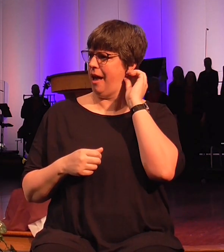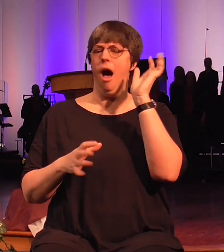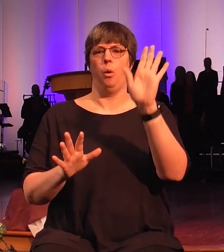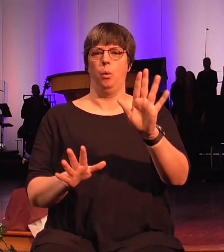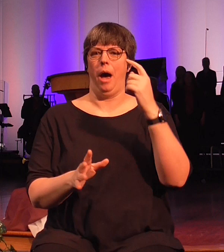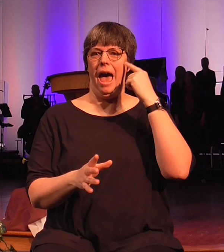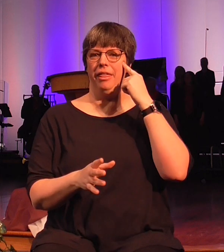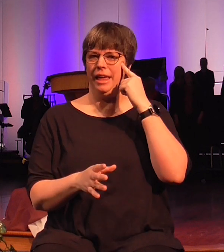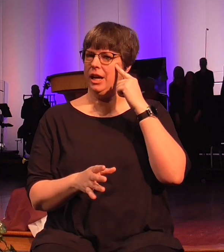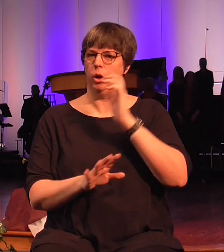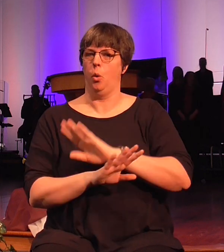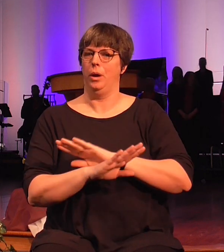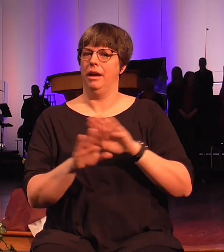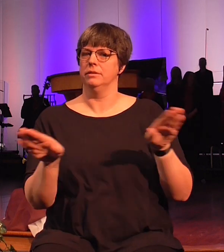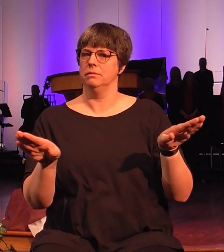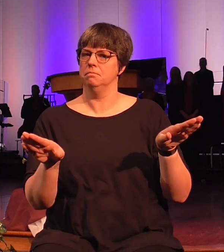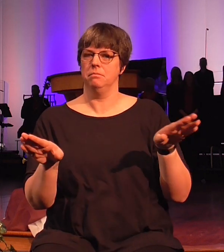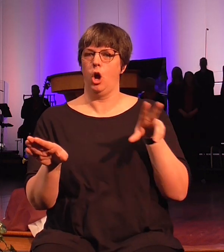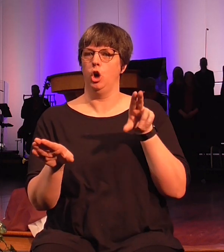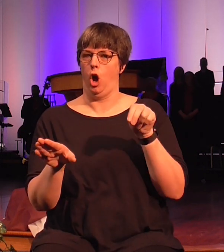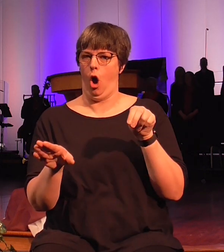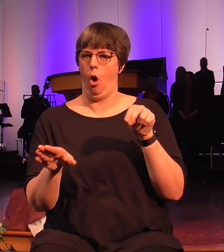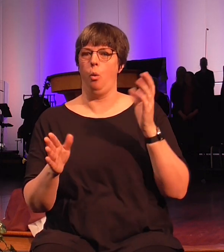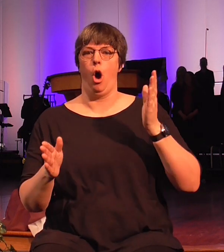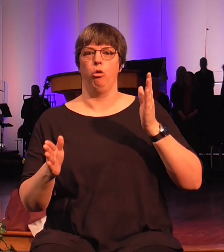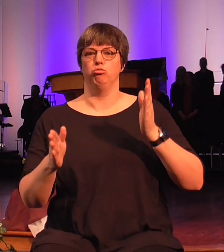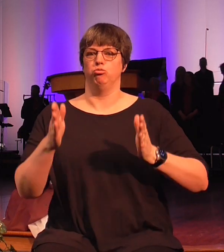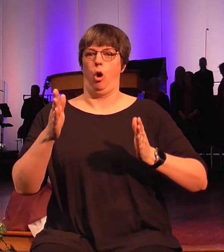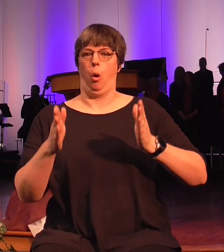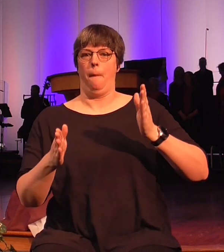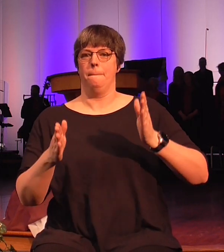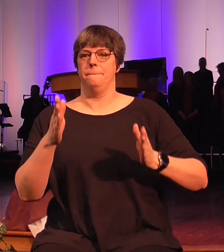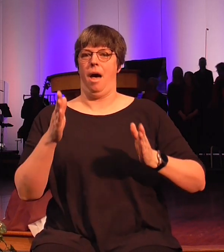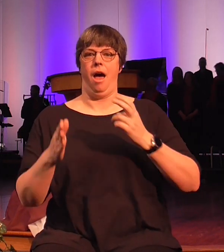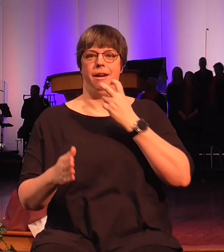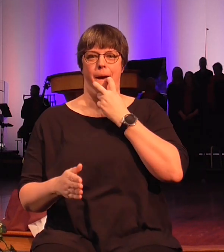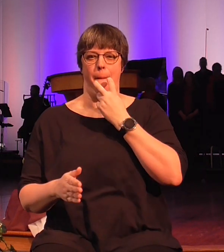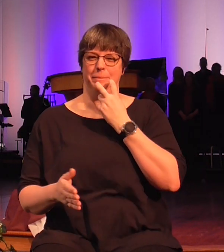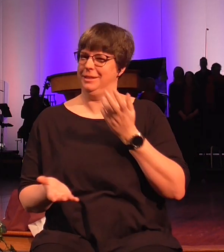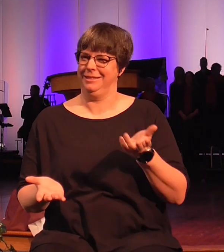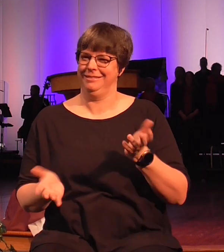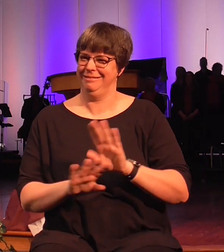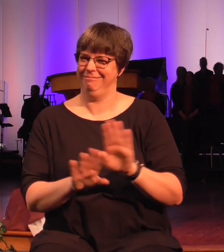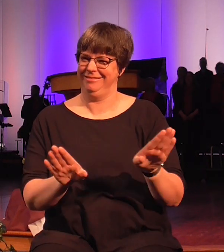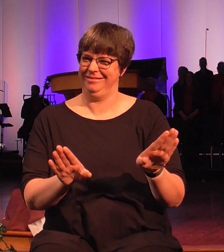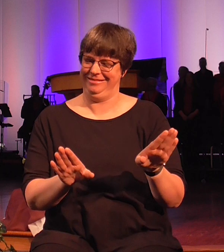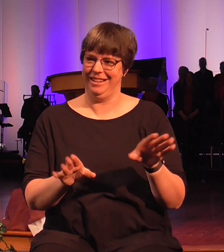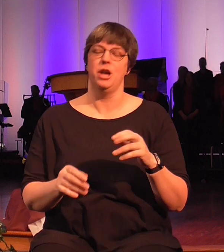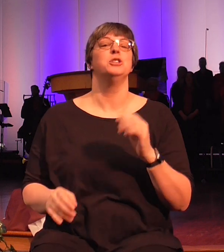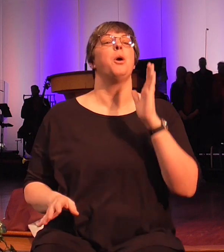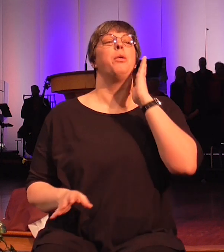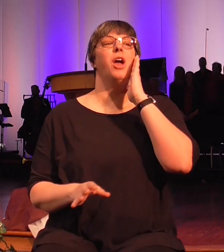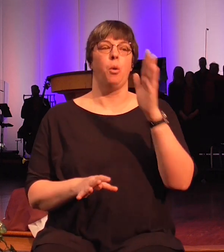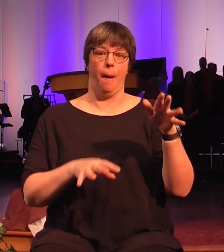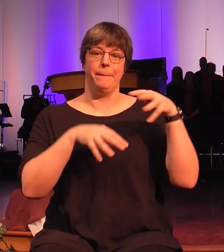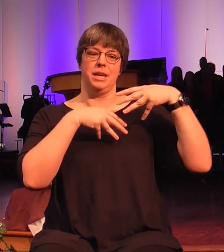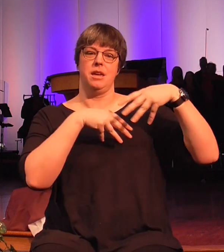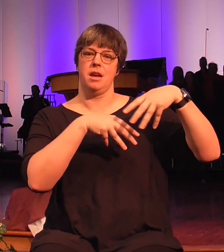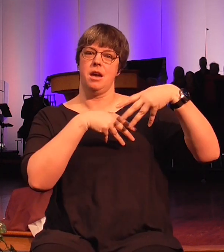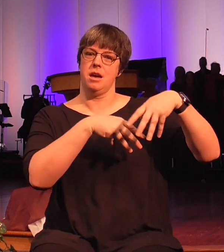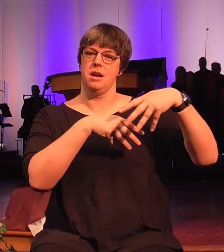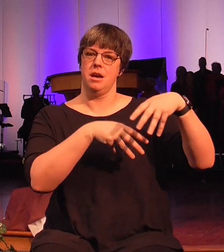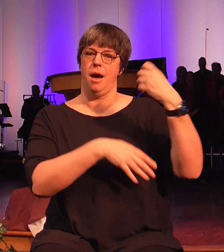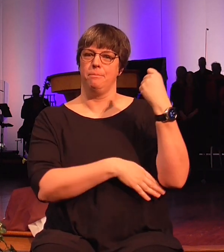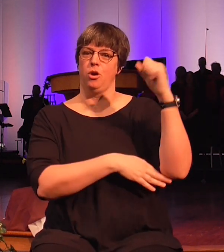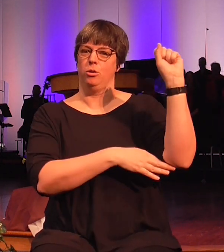the line is robot umpires, don't we? Don't we have to draw the line there? So there's going to be a march. We're